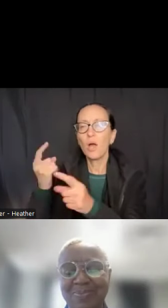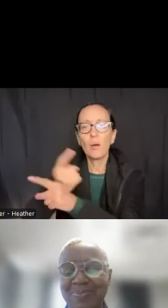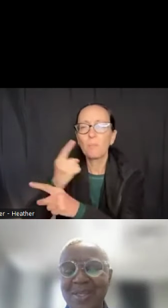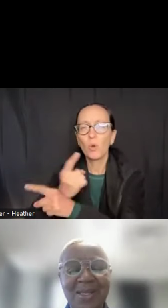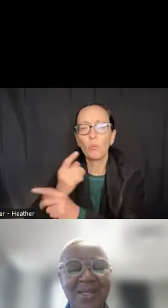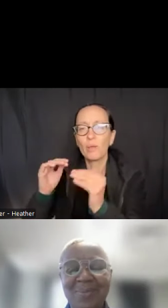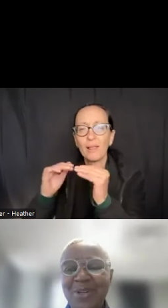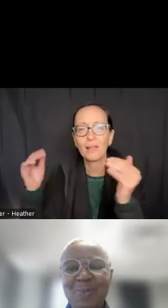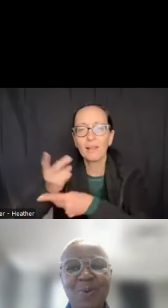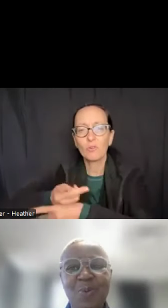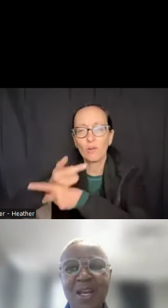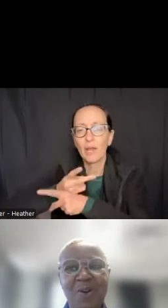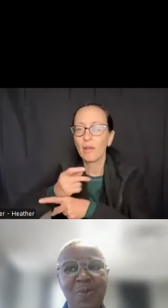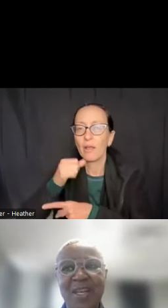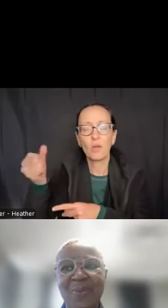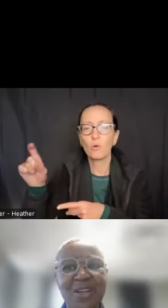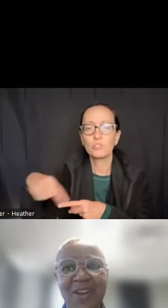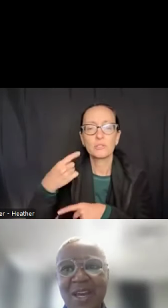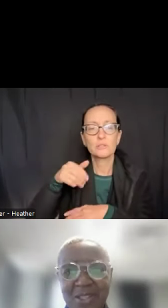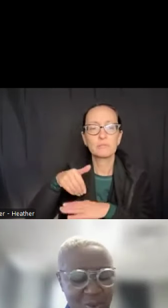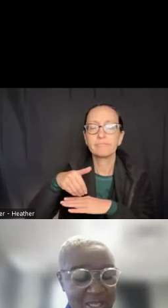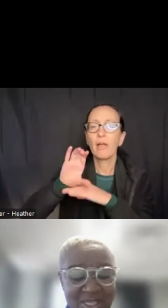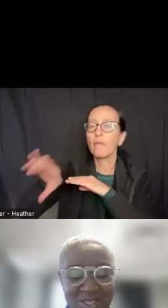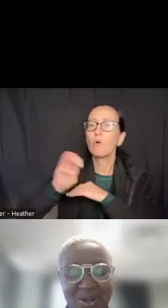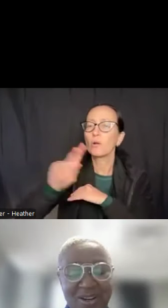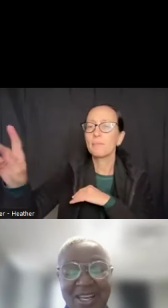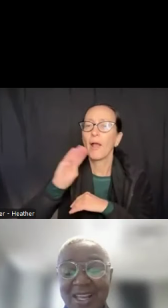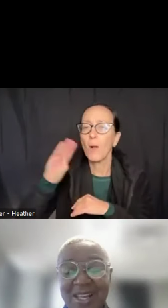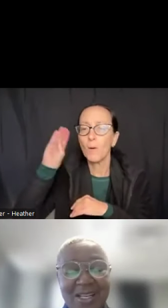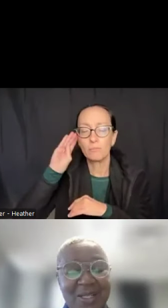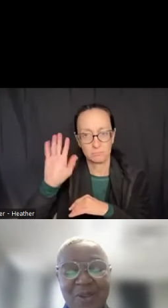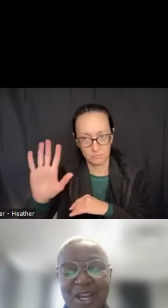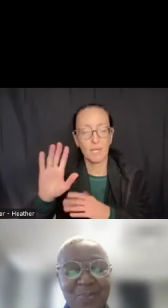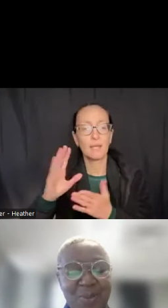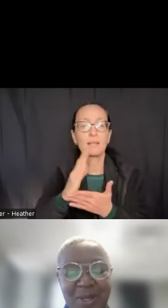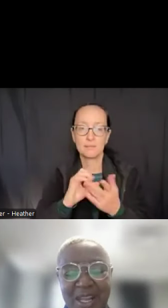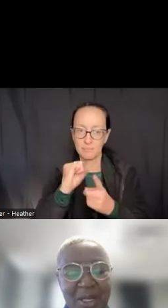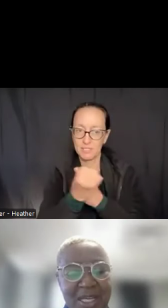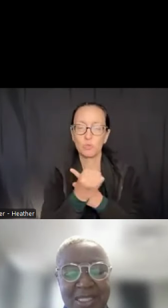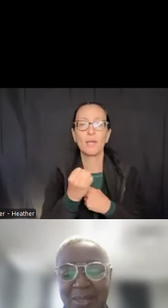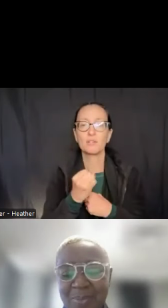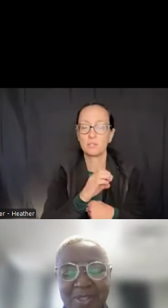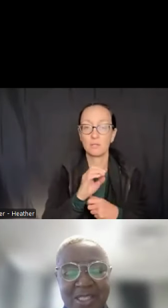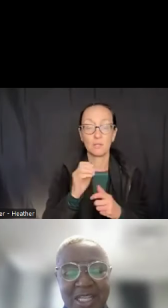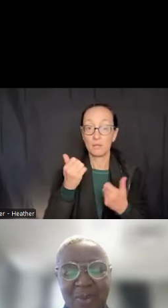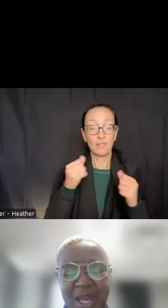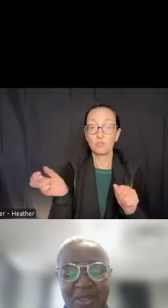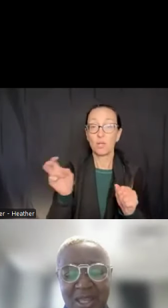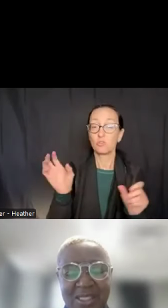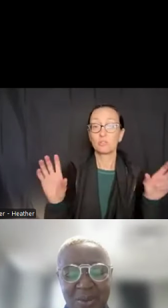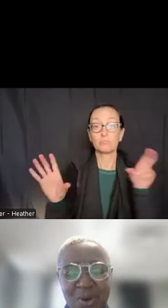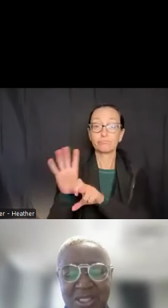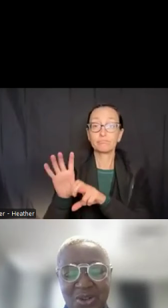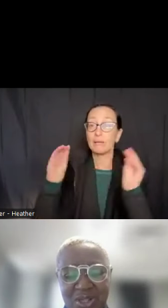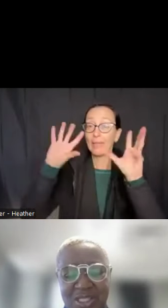just push people back home. And we've had situations where they tried to put them in ambulances and just leave them